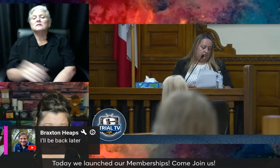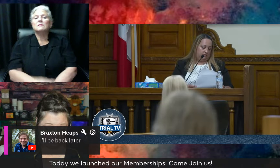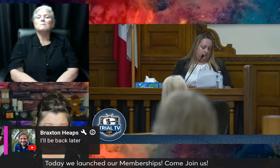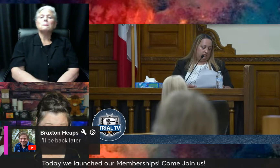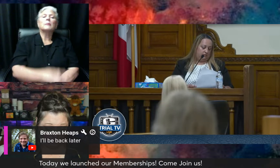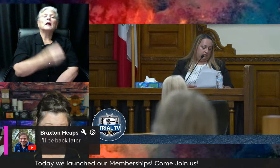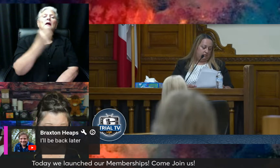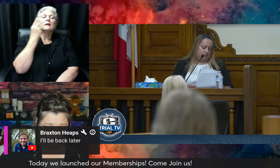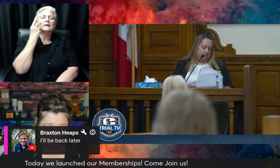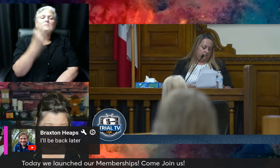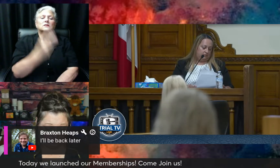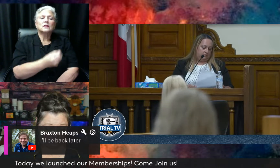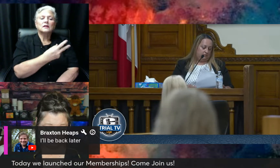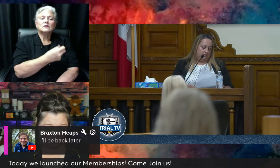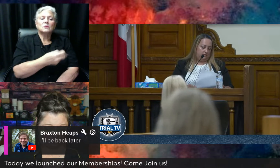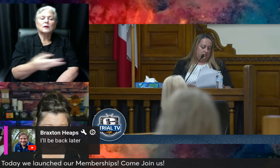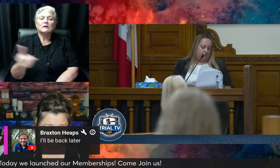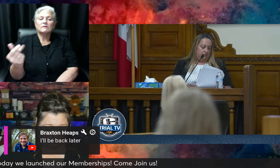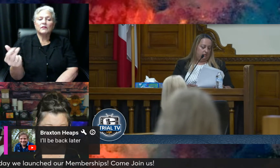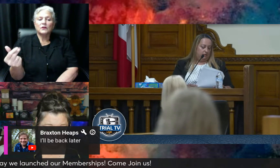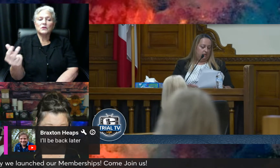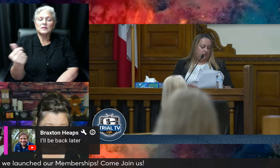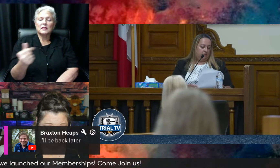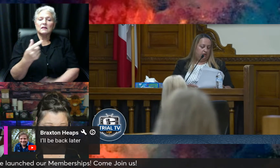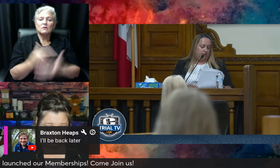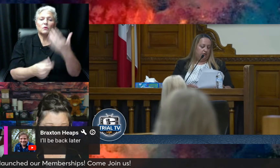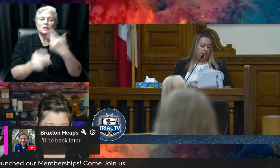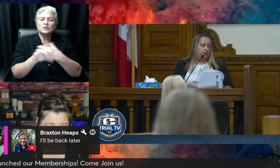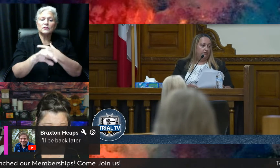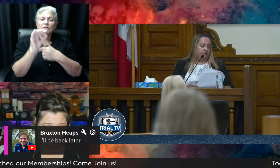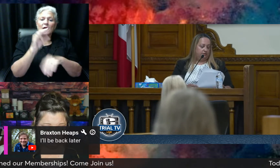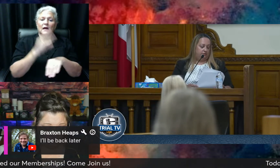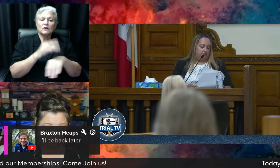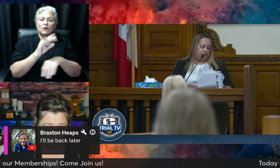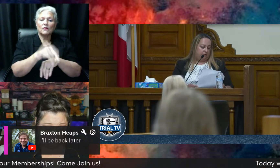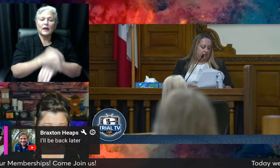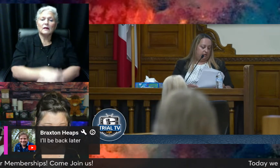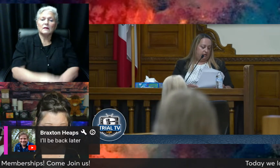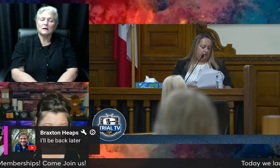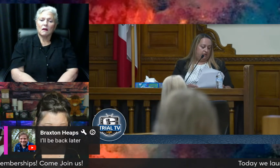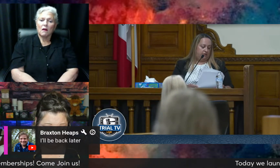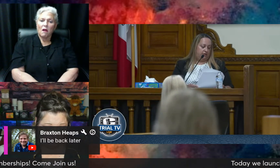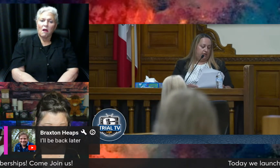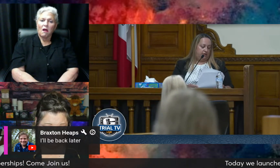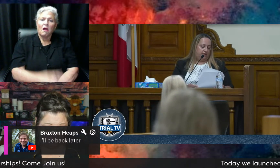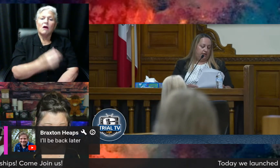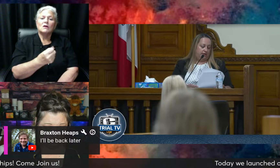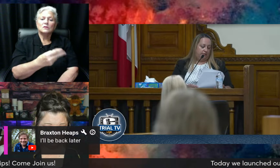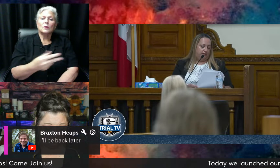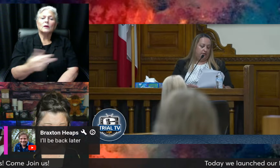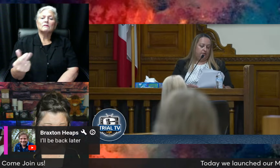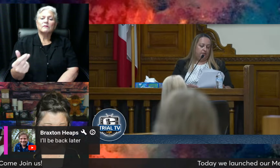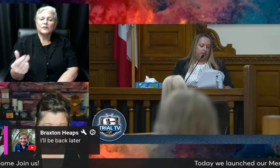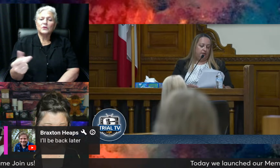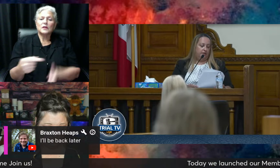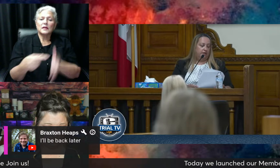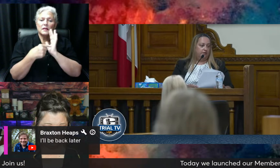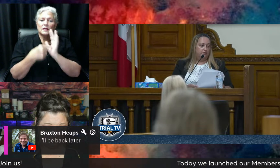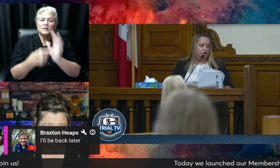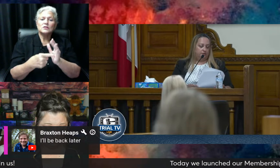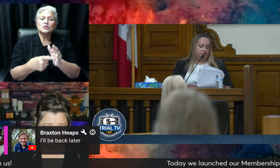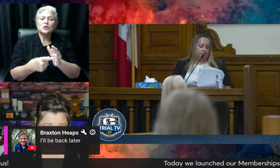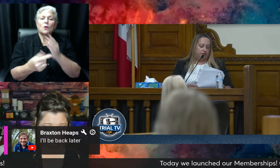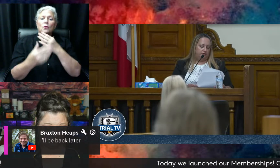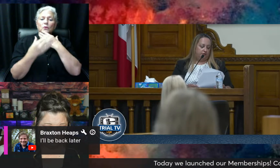Those are blood spatters. What were your findings on those? So for number 12 and 13, screening indicated the presence of blood